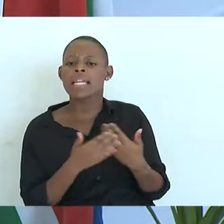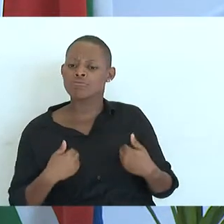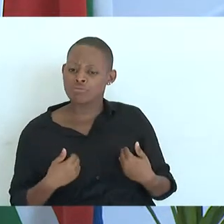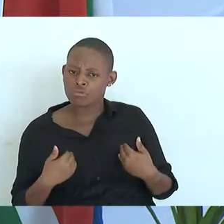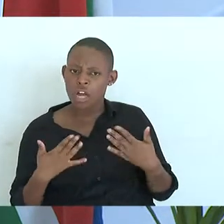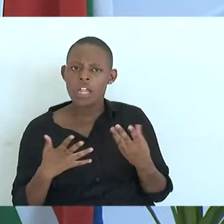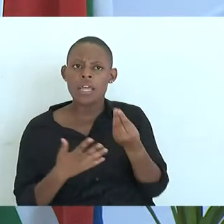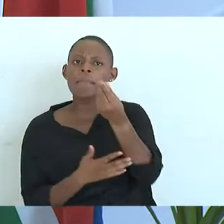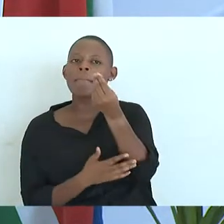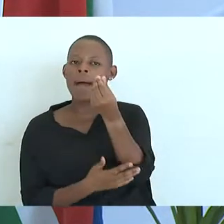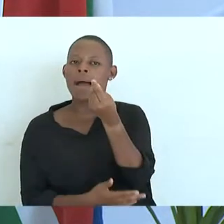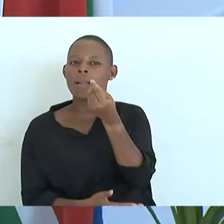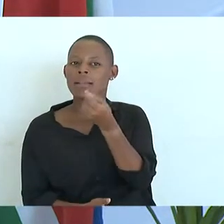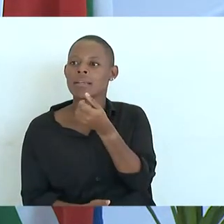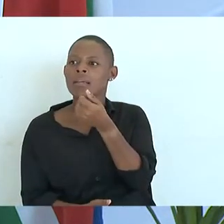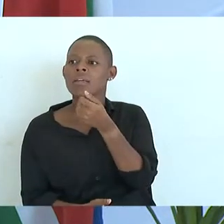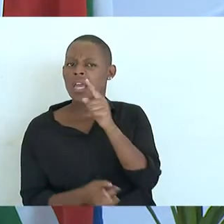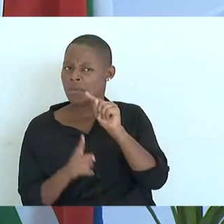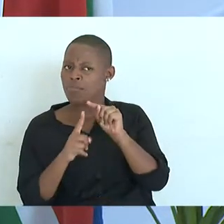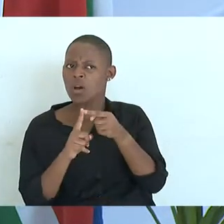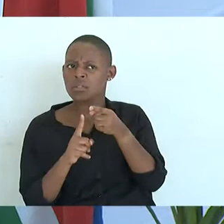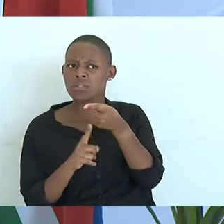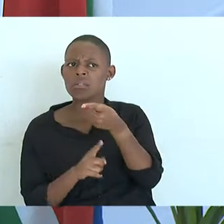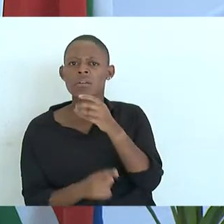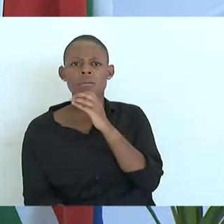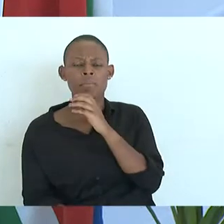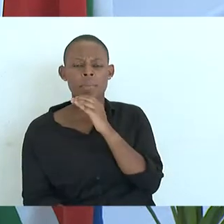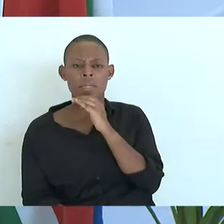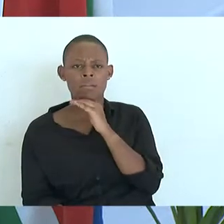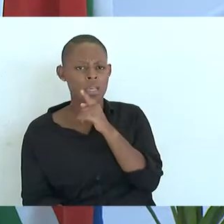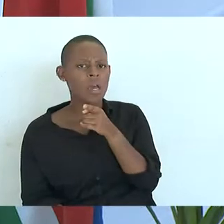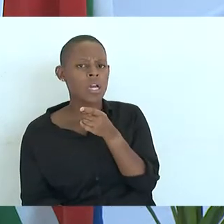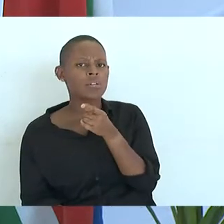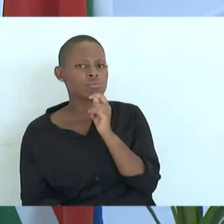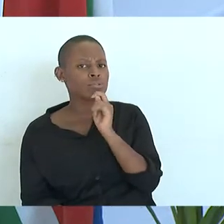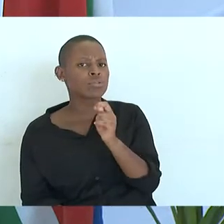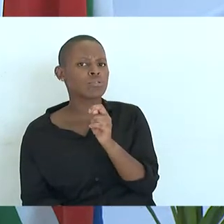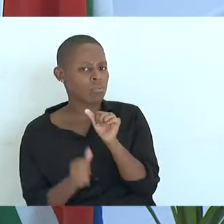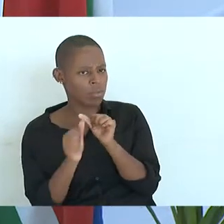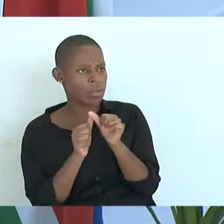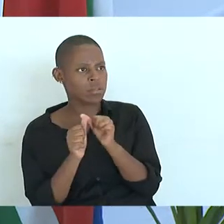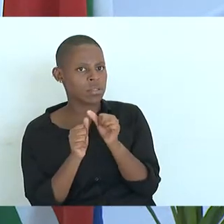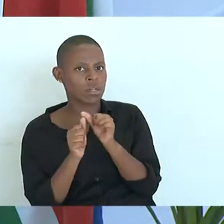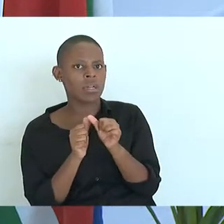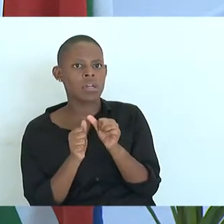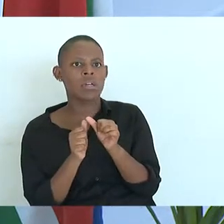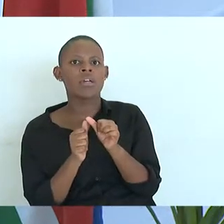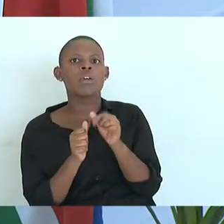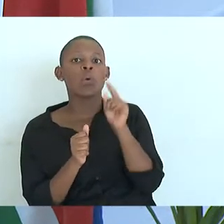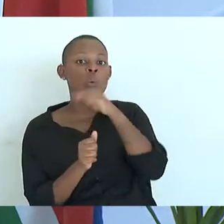abasebenzi. It makes a point. And we will take that, incorporated